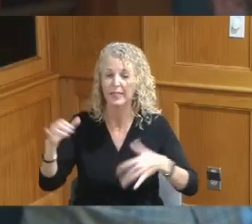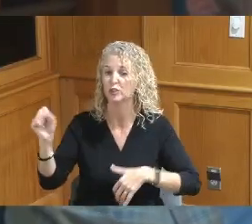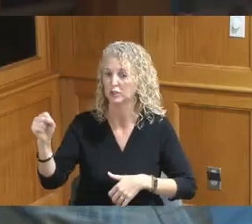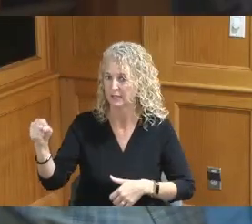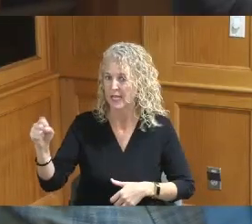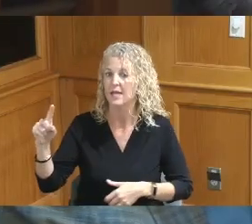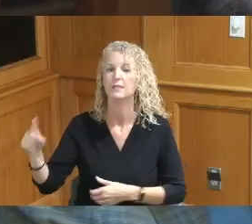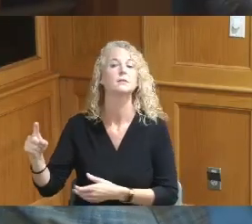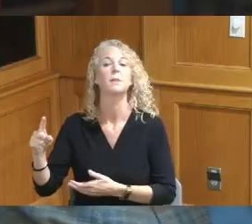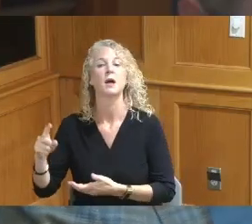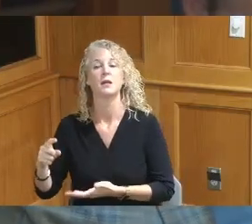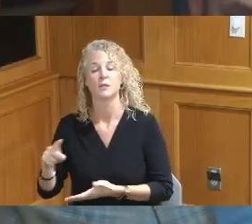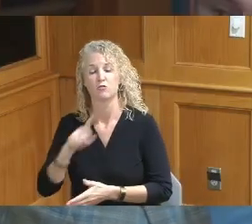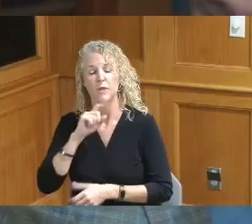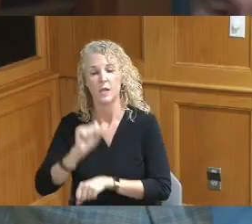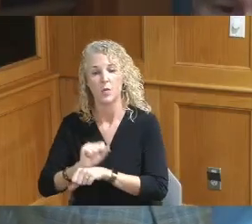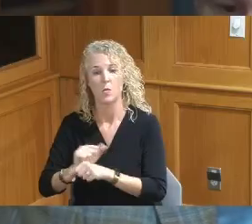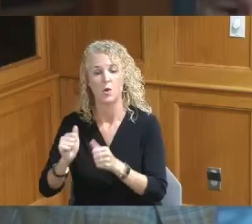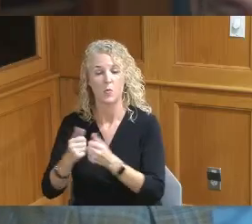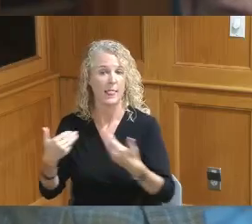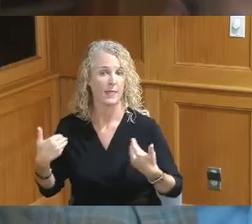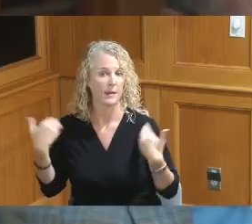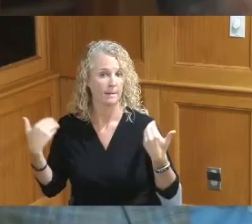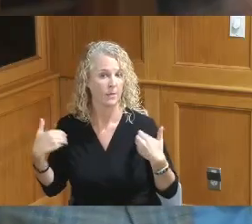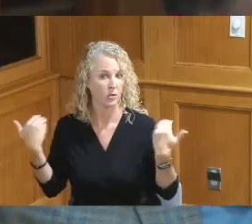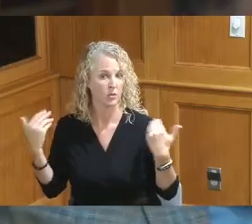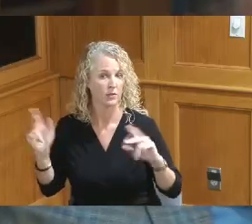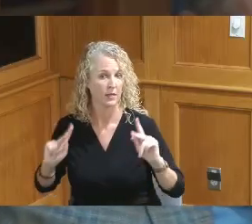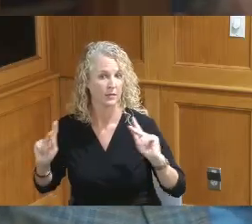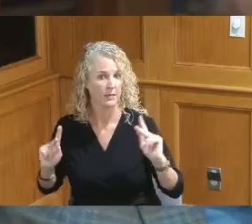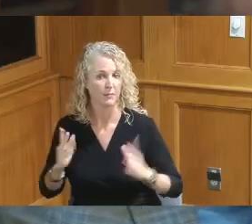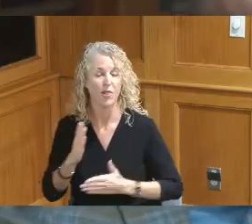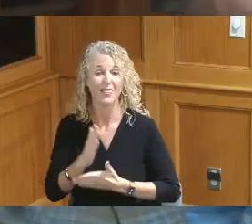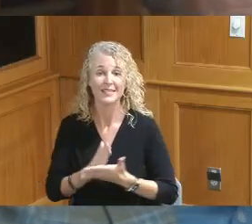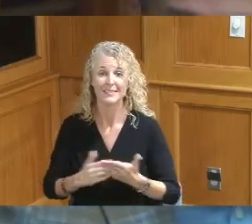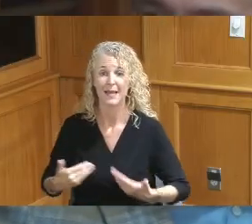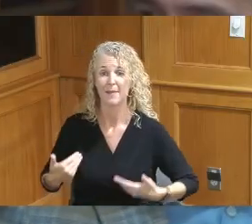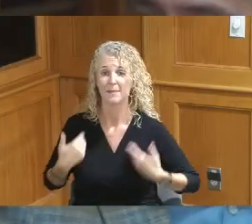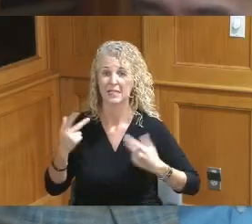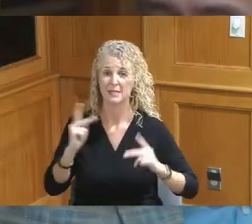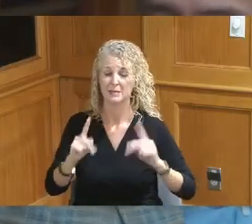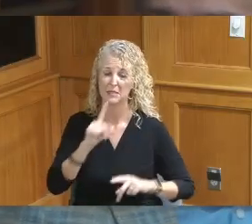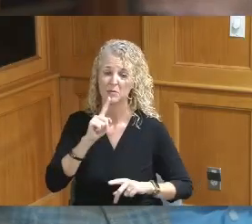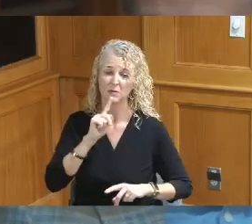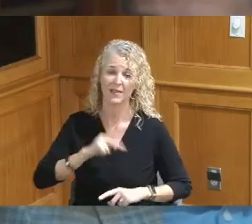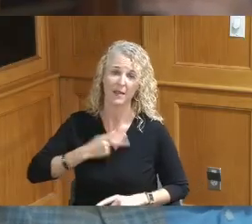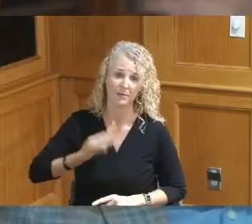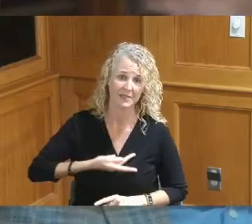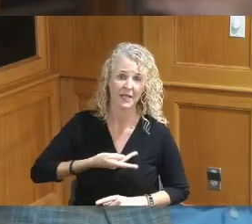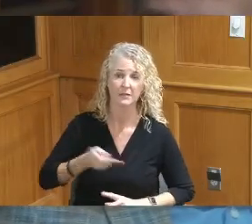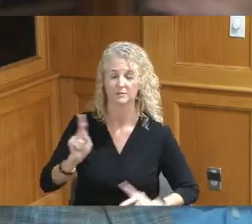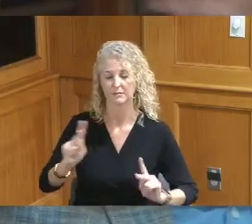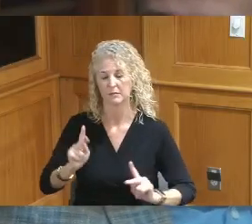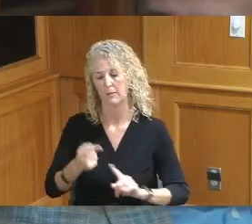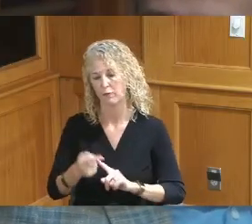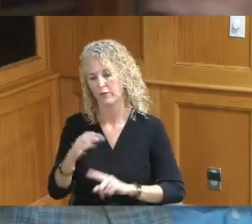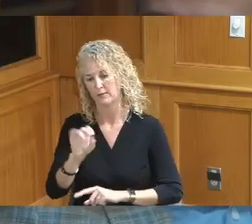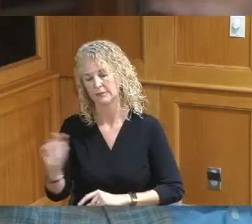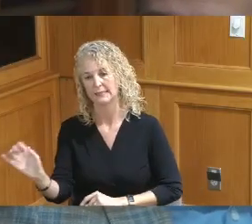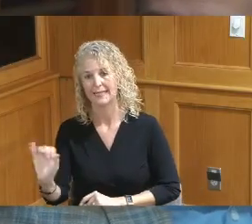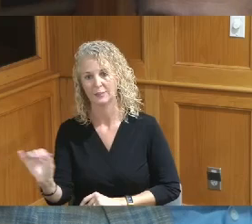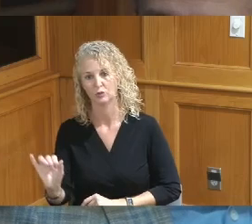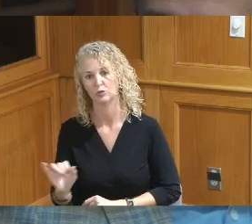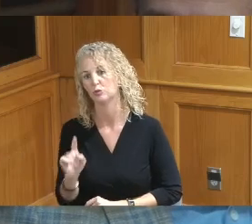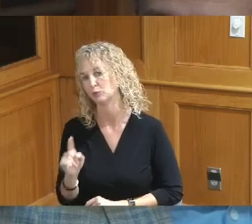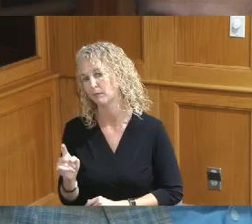a lot of youth. And I'm told that, you know, some youth are very upset, of course, people in the community as well. But